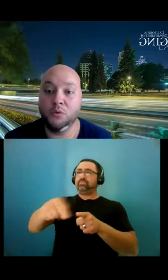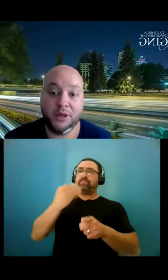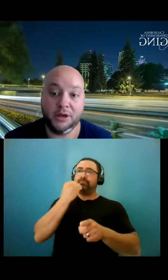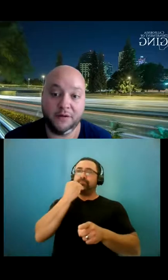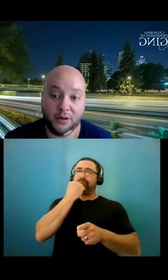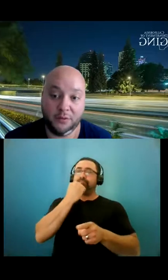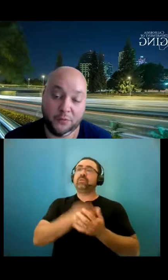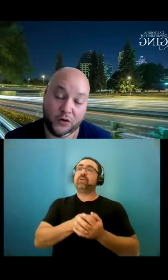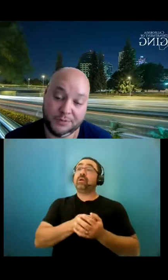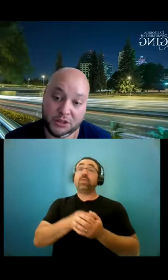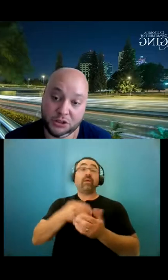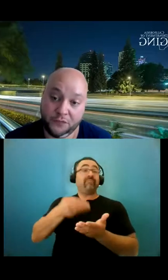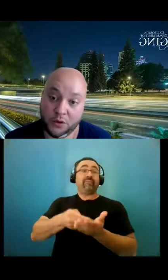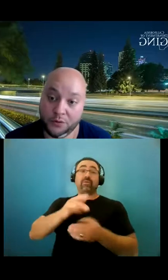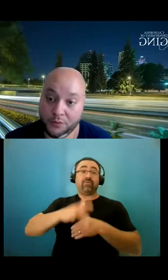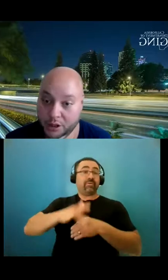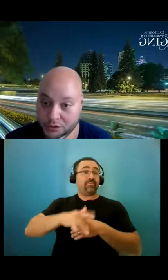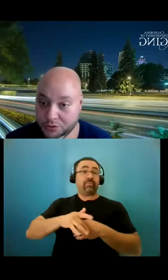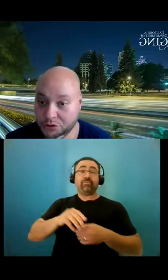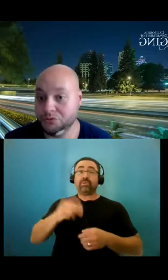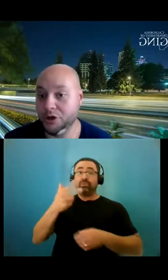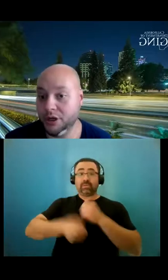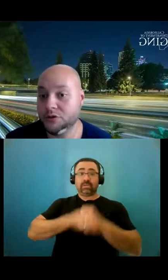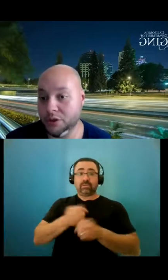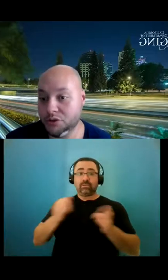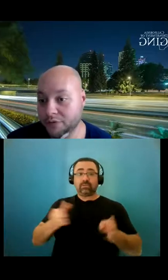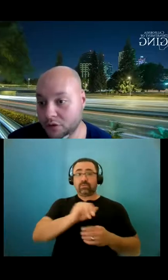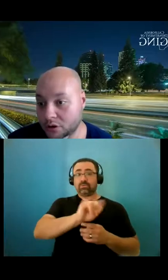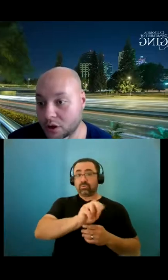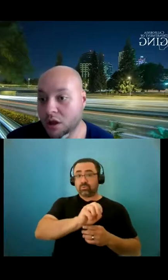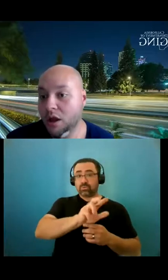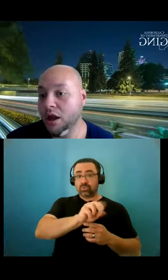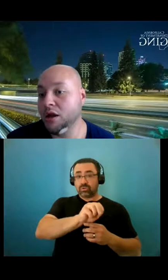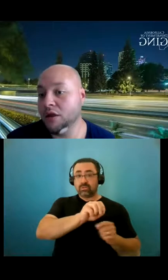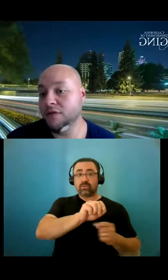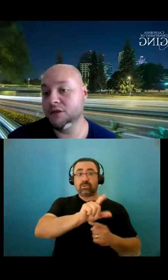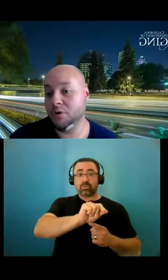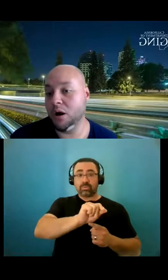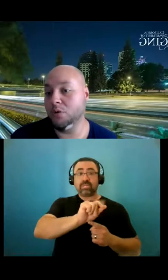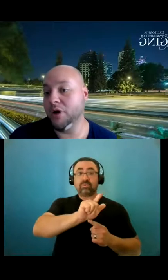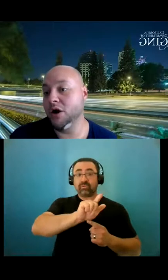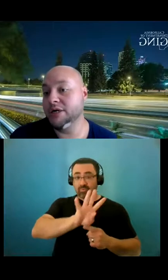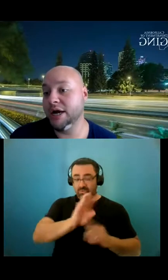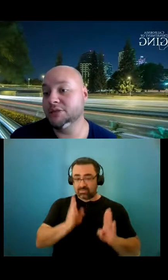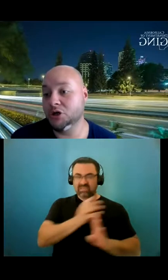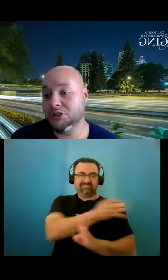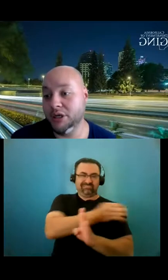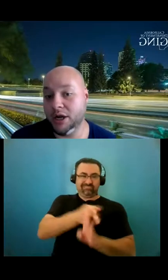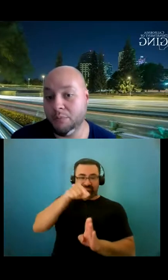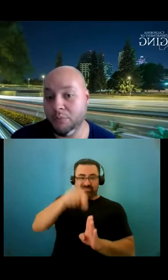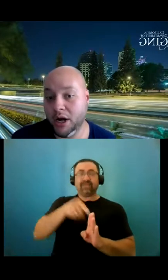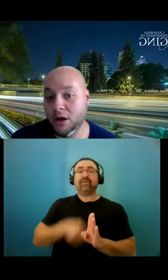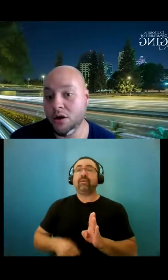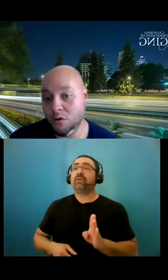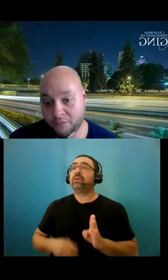will be available for expenditure for 3 years through June 30th, 2024. And this program will prioritize purchasing